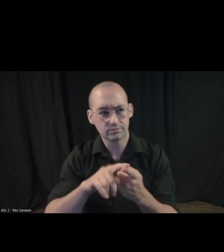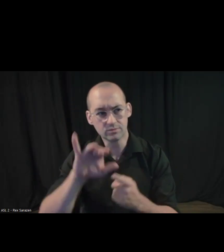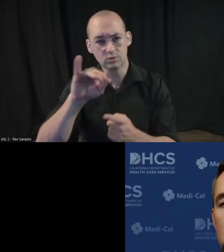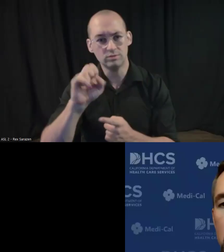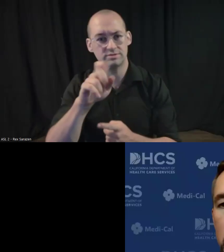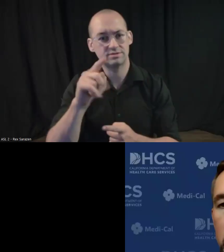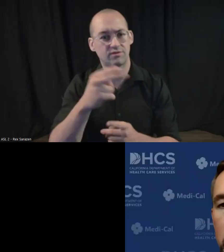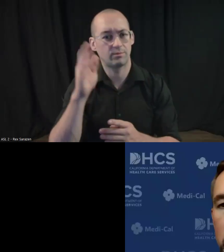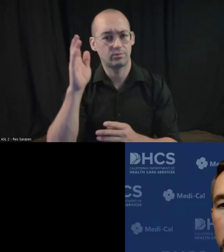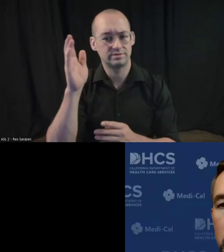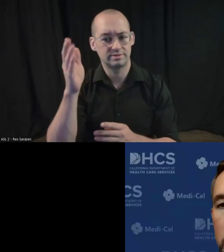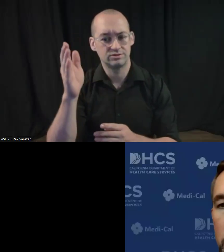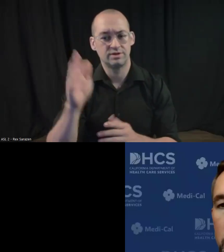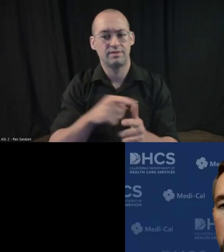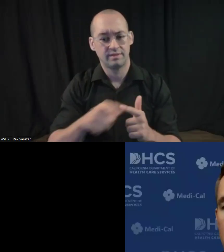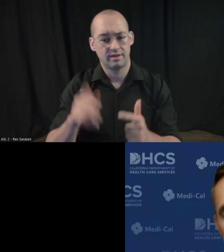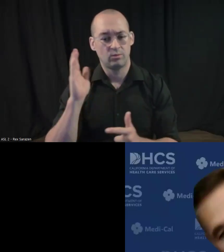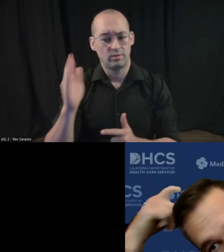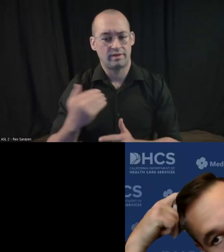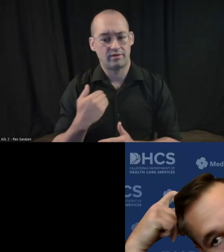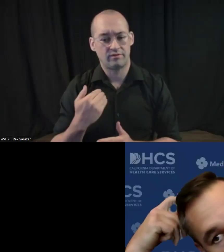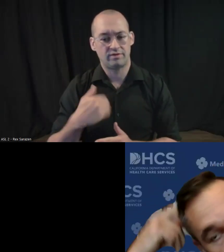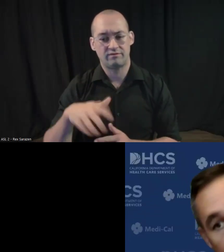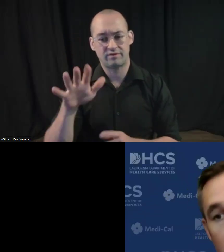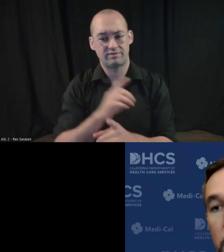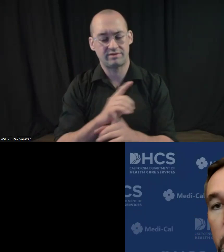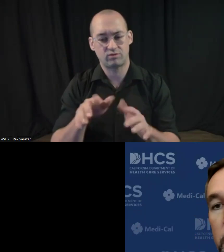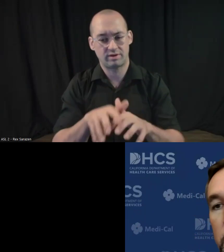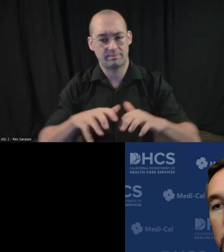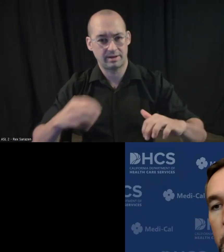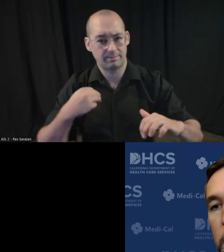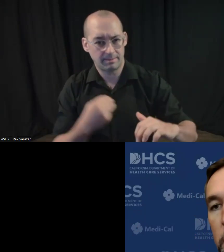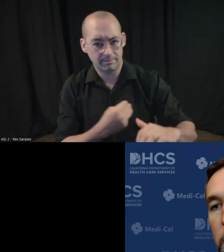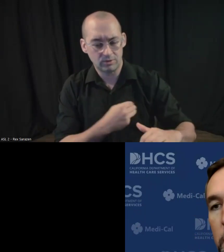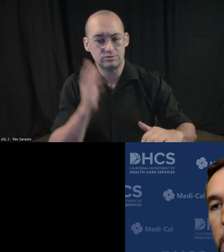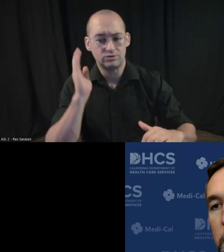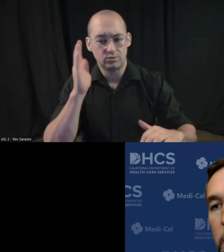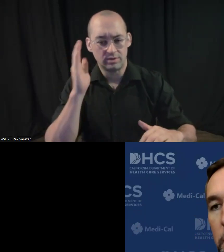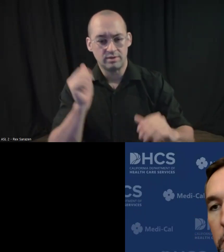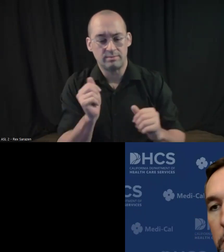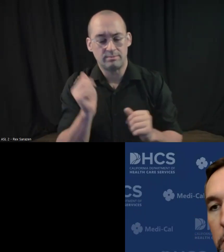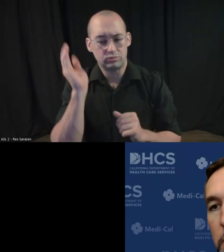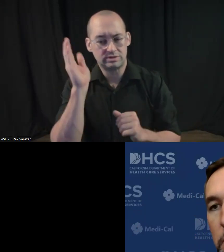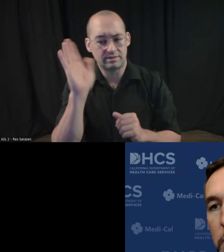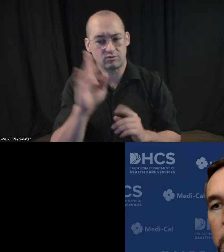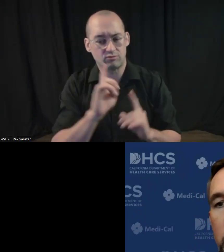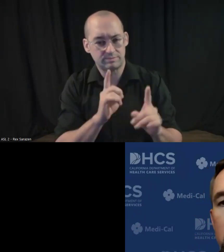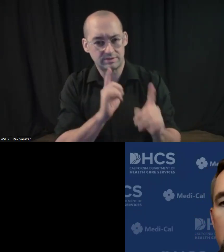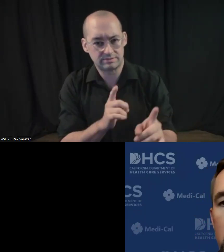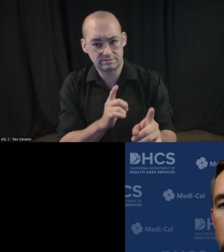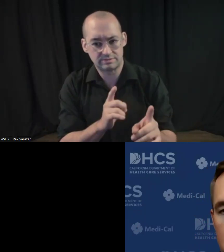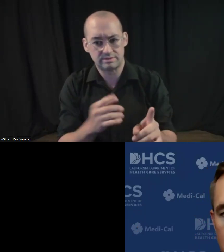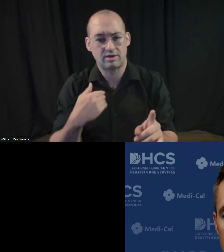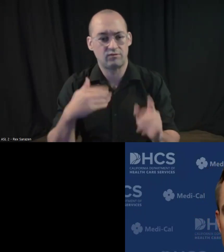and then we will have 5 committee members who are going to present their reaction. We have some pretty